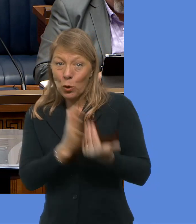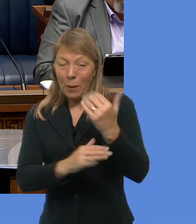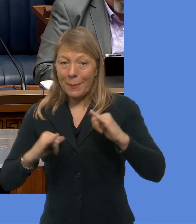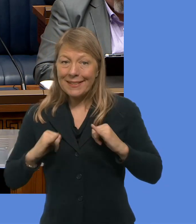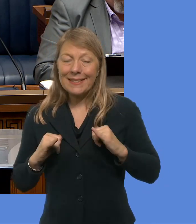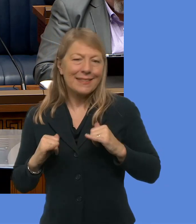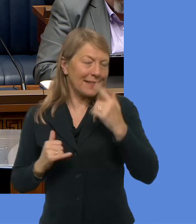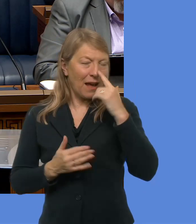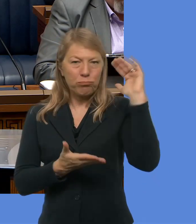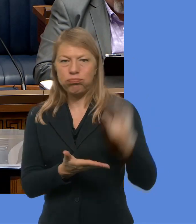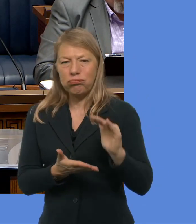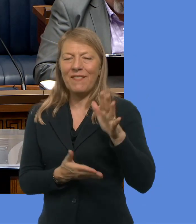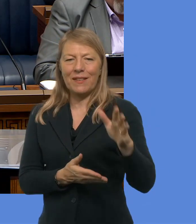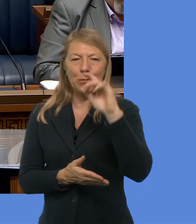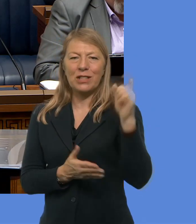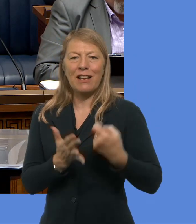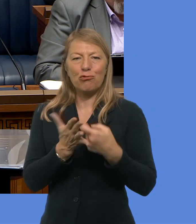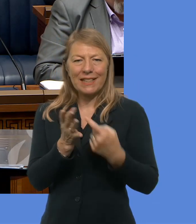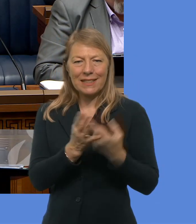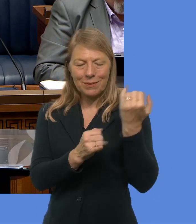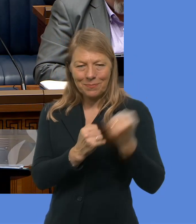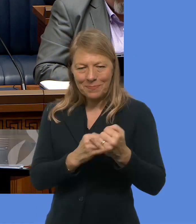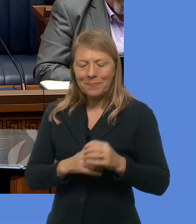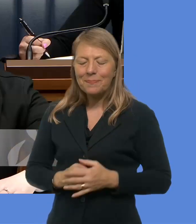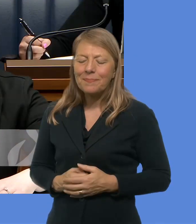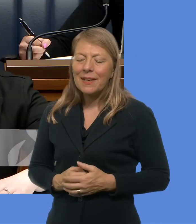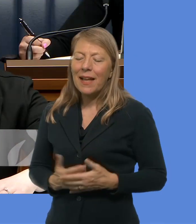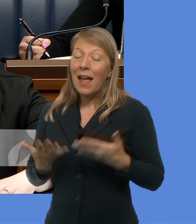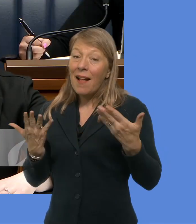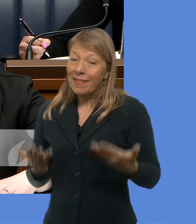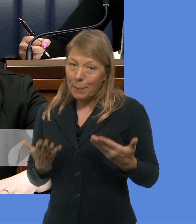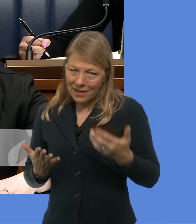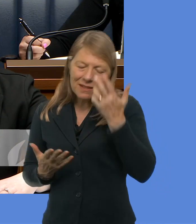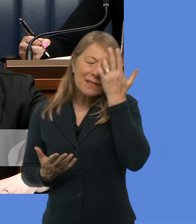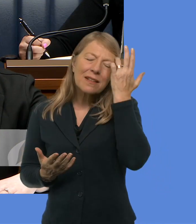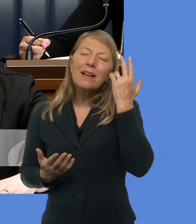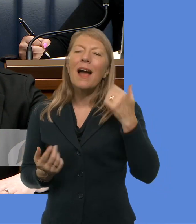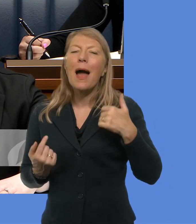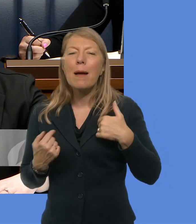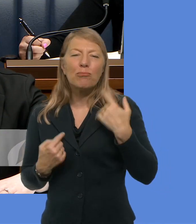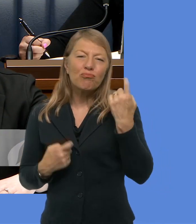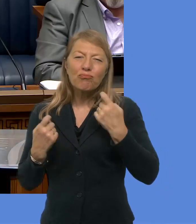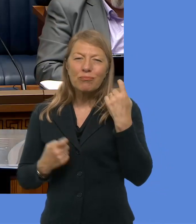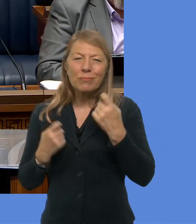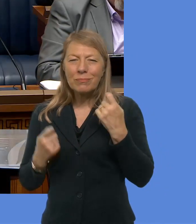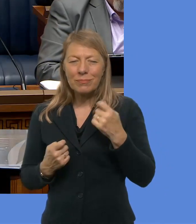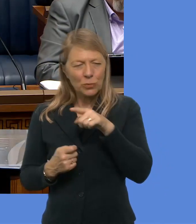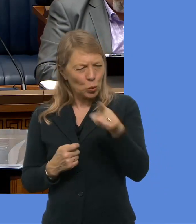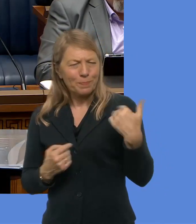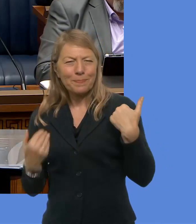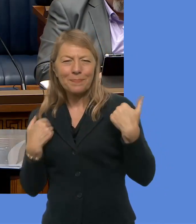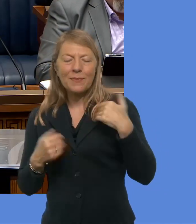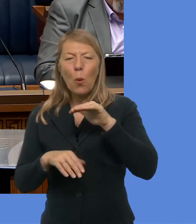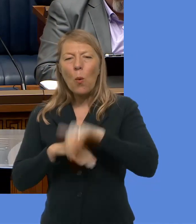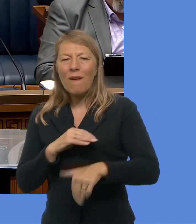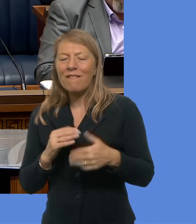currently considering the responses to the consultation on rates for revenue raising, and that's something that I will